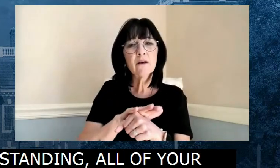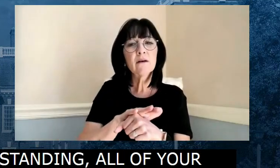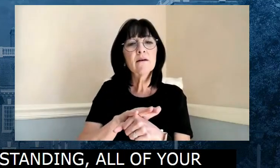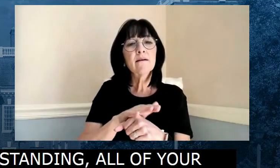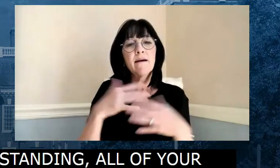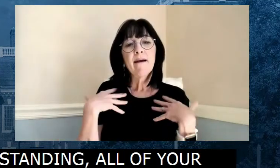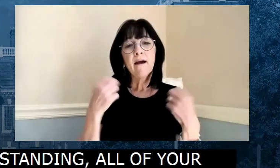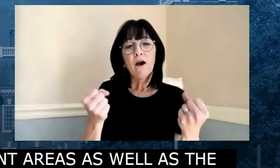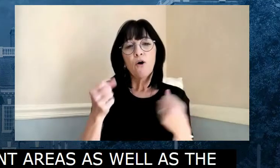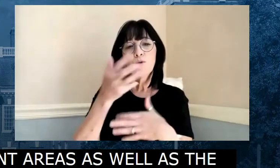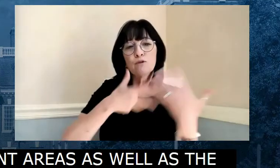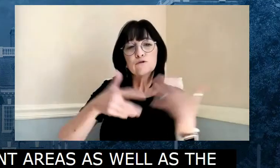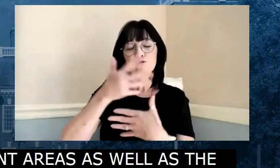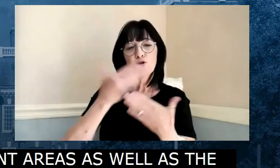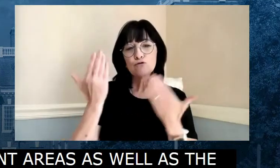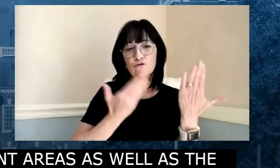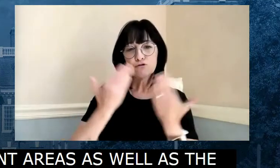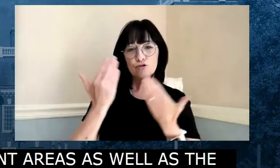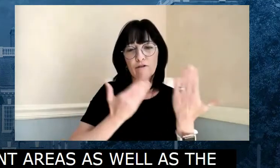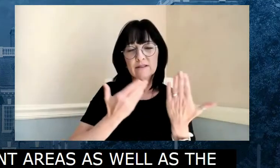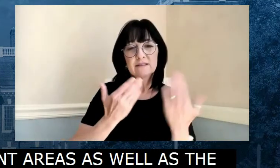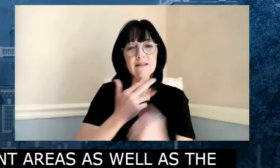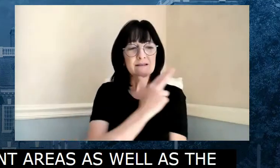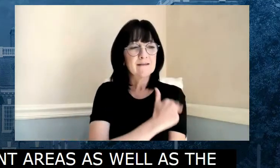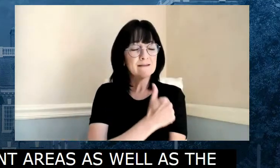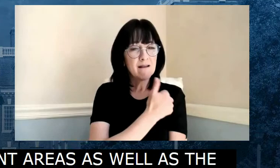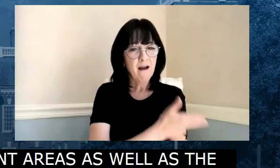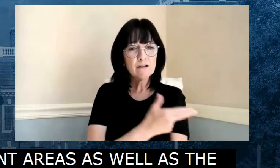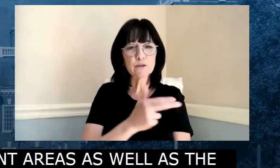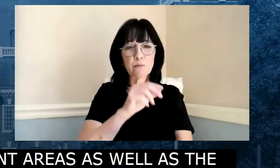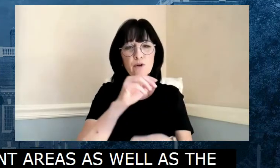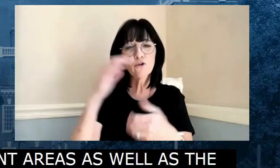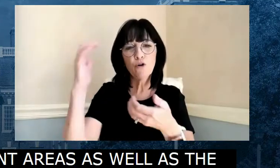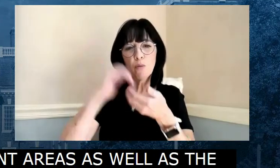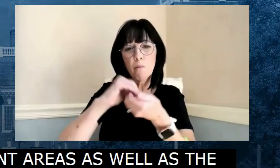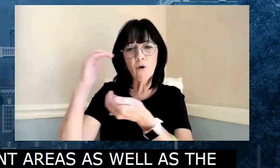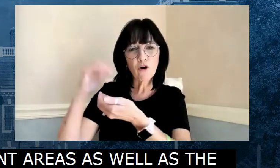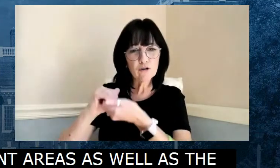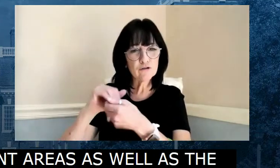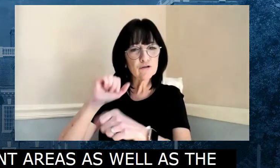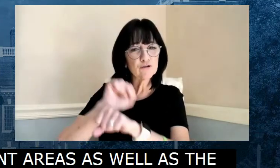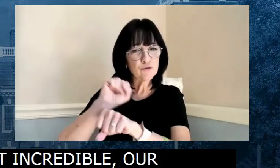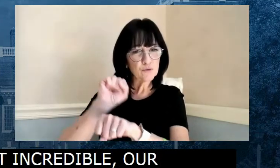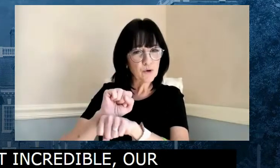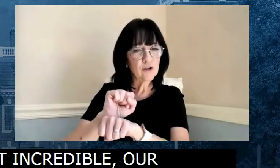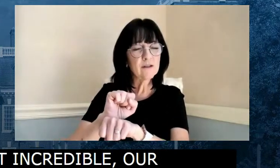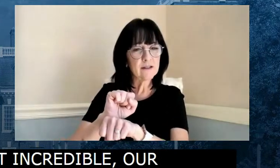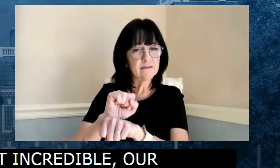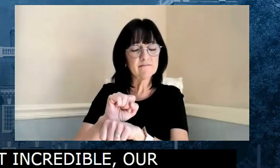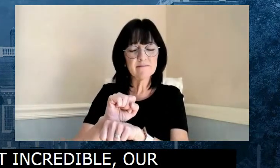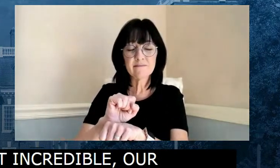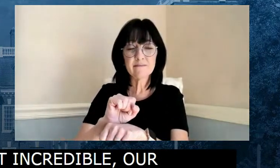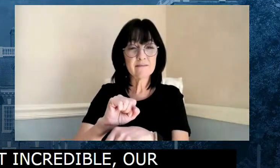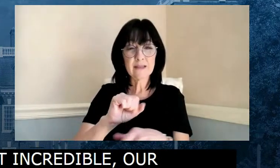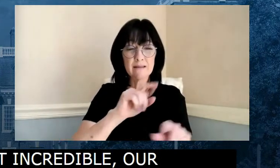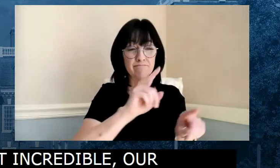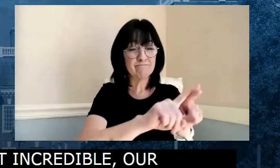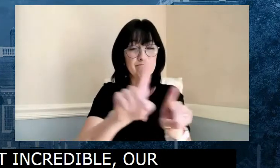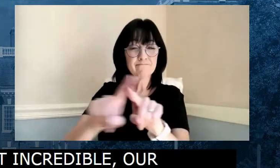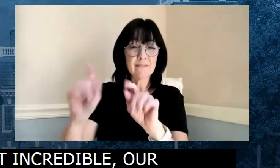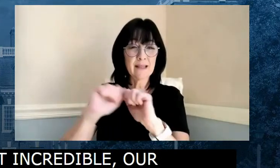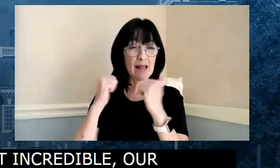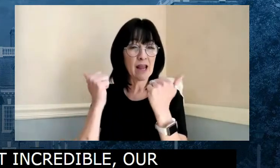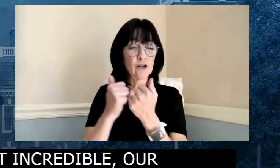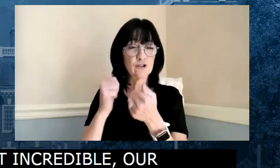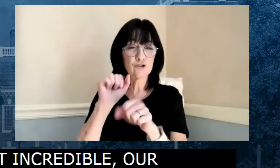just incredible. Our hospital friends and partners have just come up big over this past year. We are moving into a new